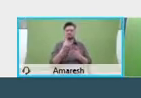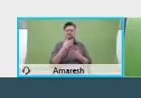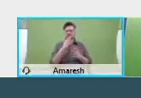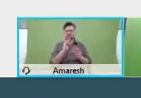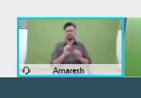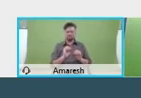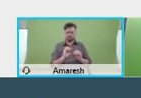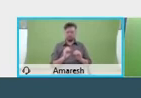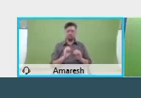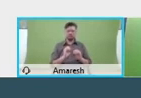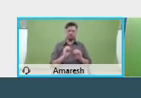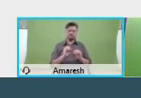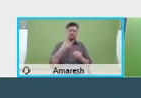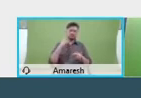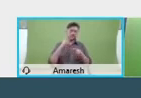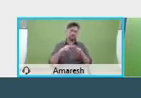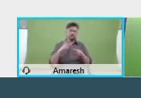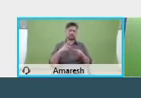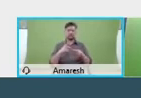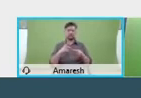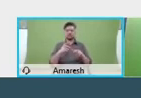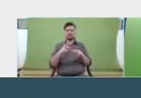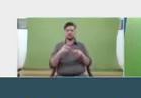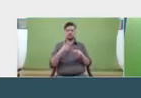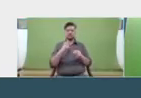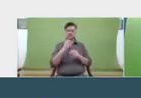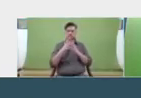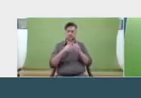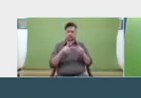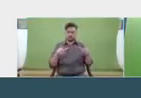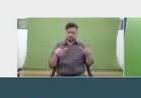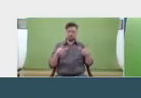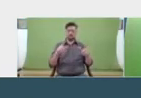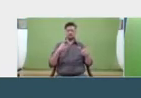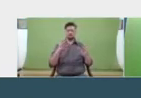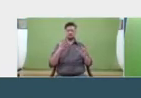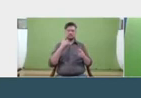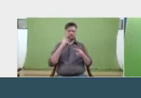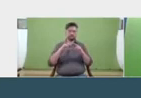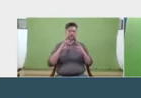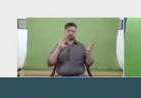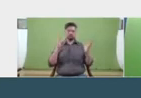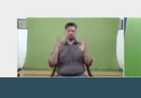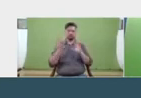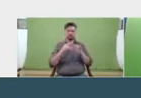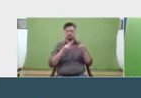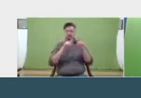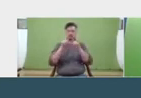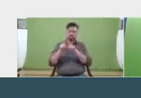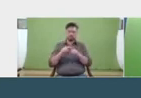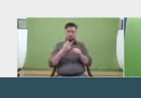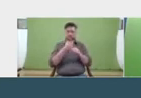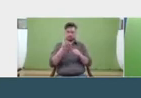is a universe part of universal grammar it should have the same methodology then even a wikipedia entry on